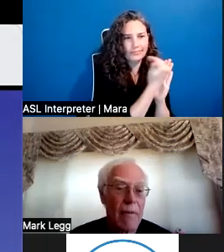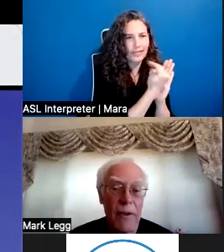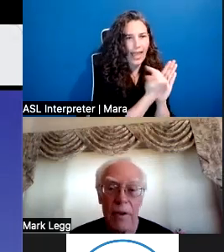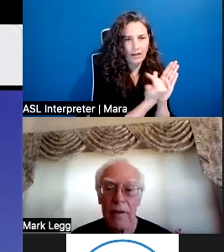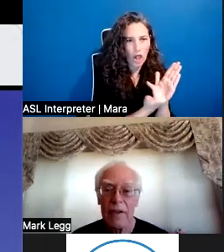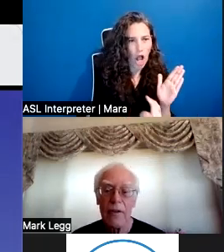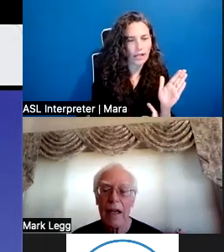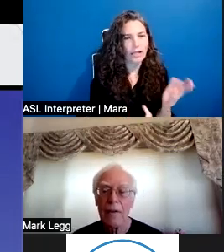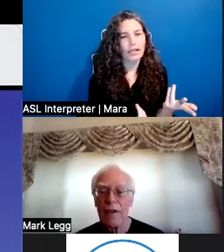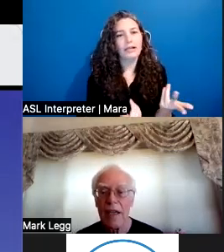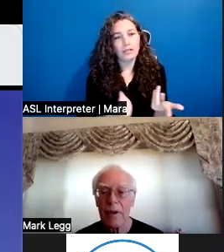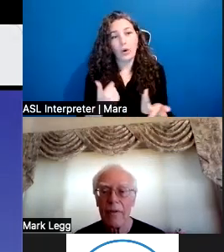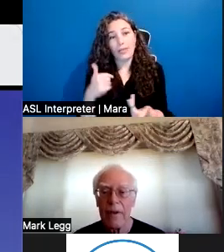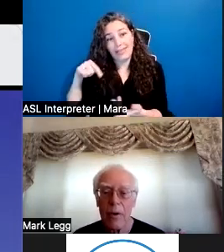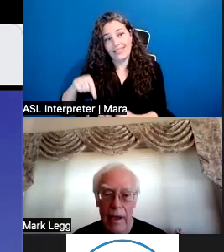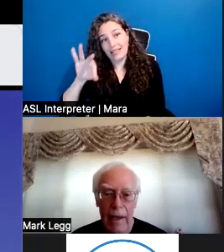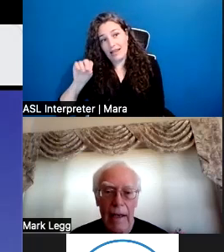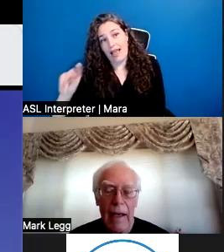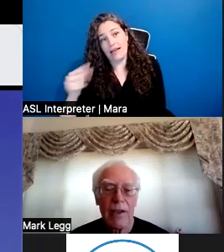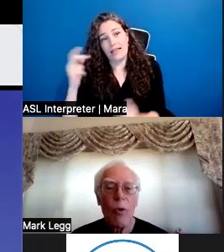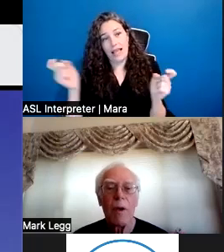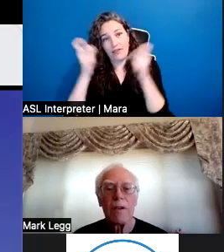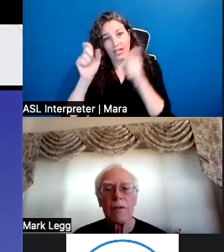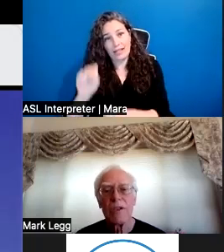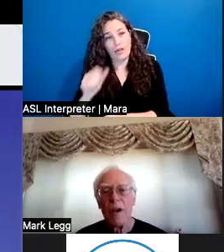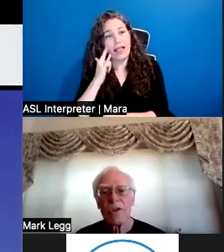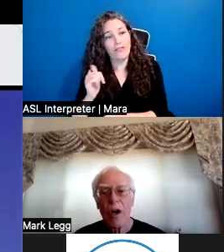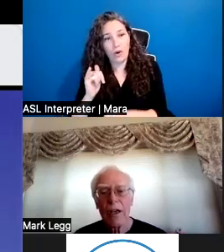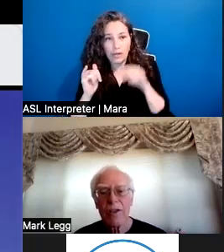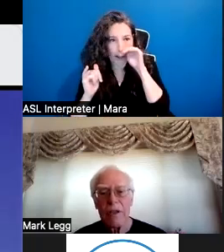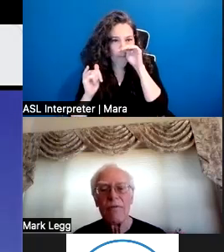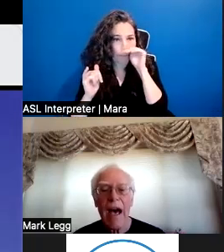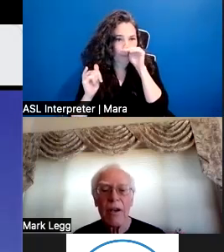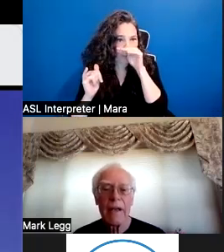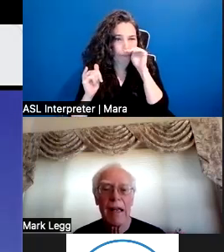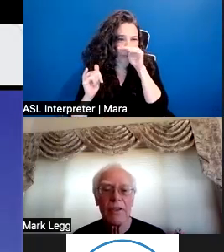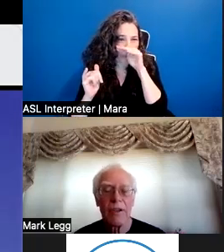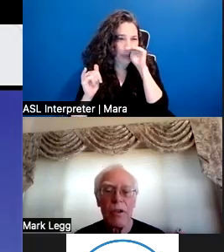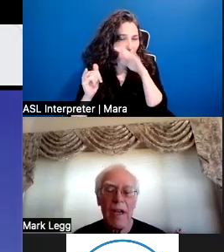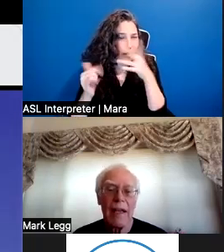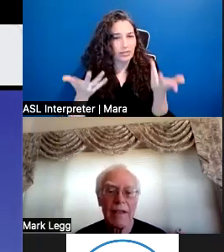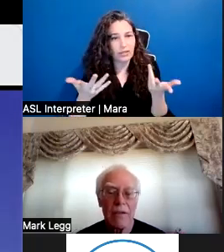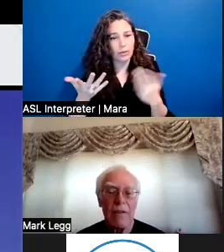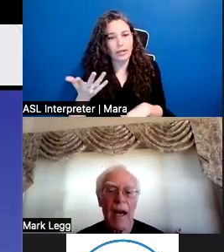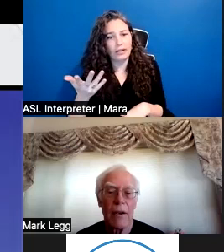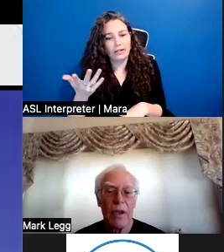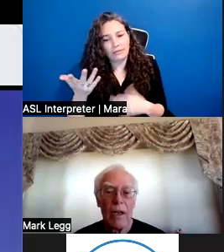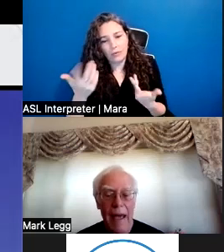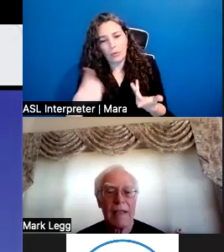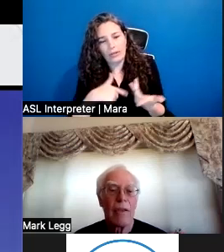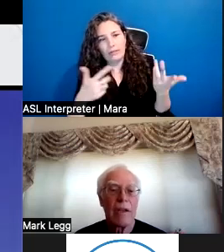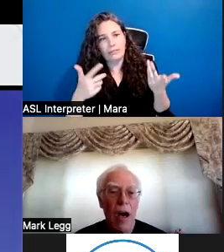90th anniversary of the Southern California Seismograph Network. And so what we do is what's called an extreme value analysis, where you take extreme